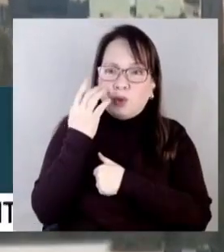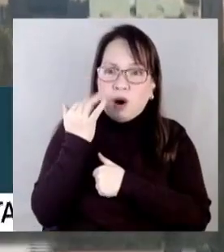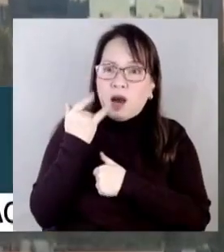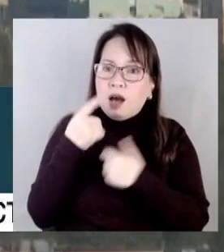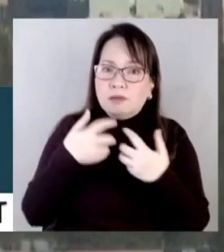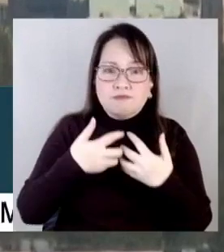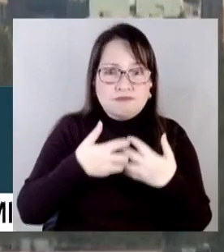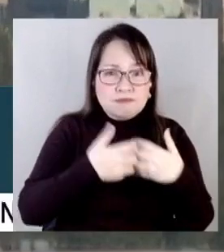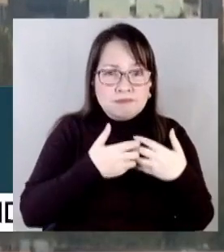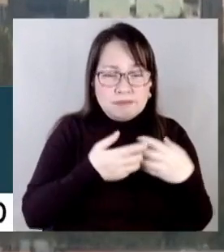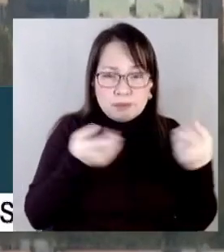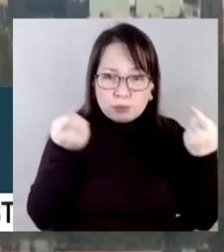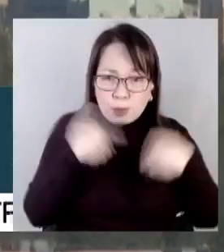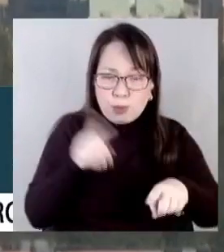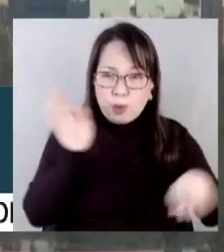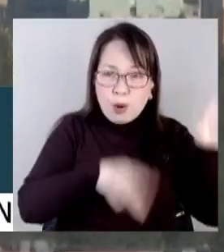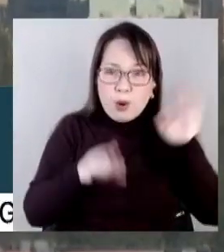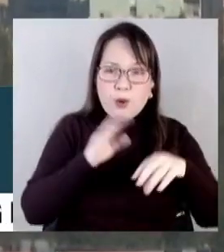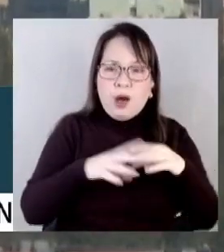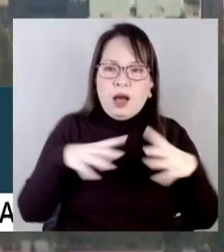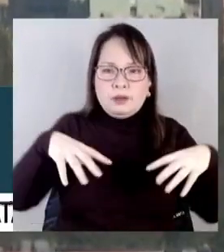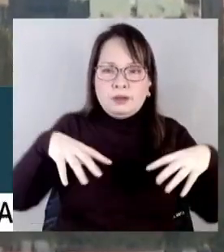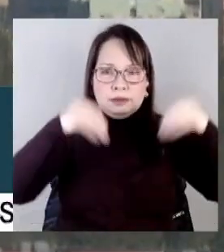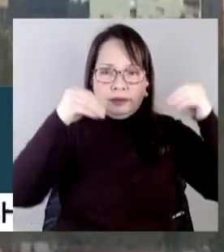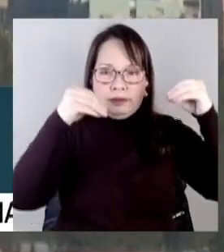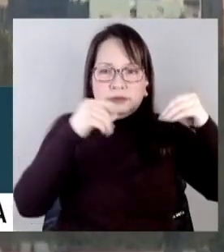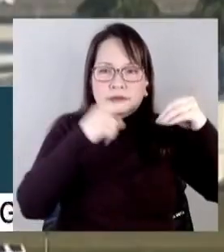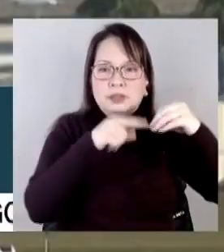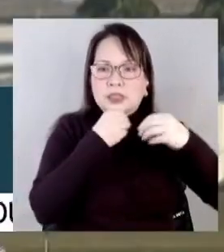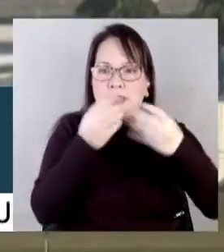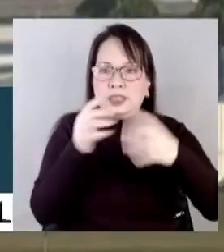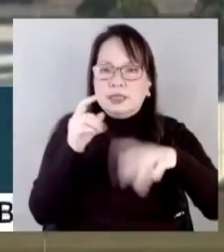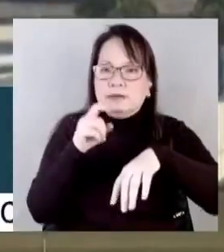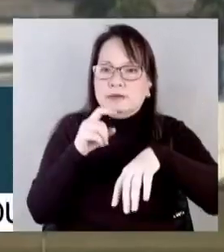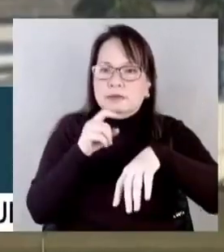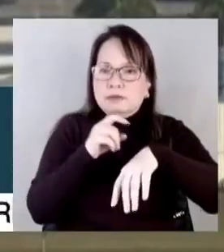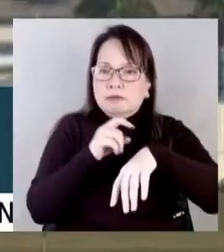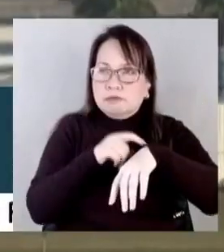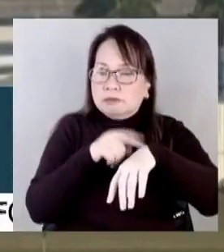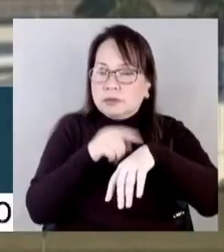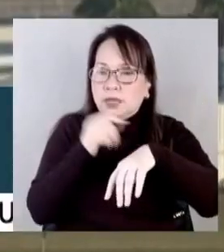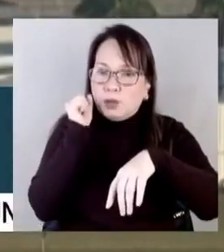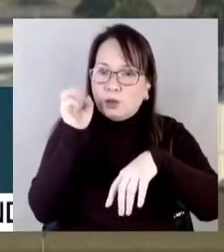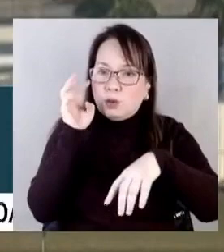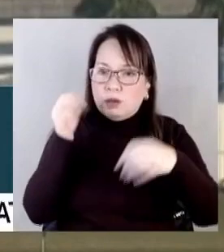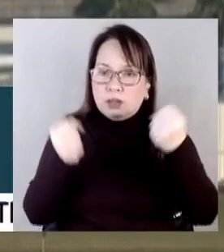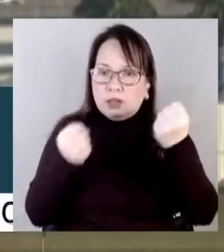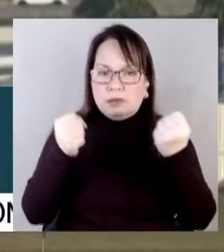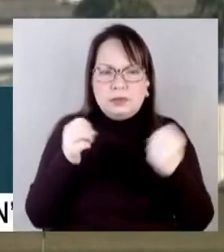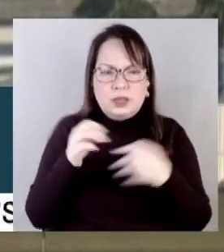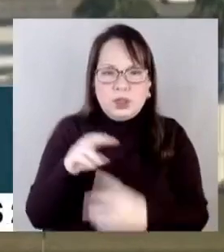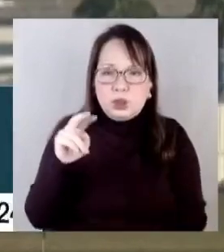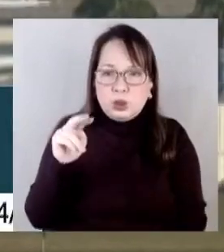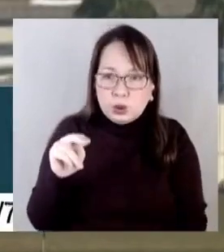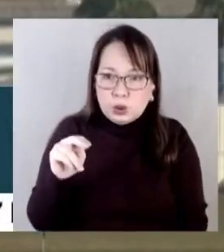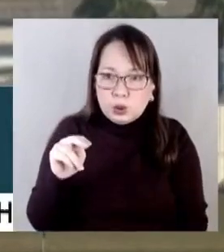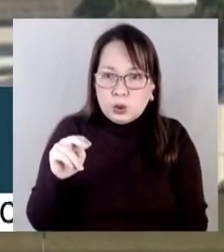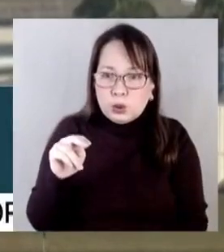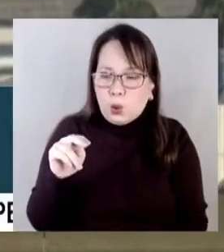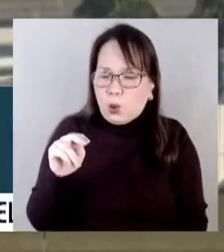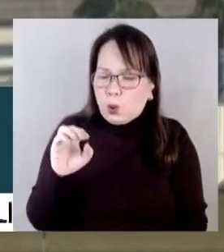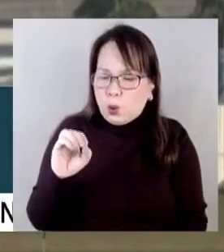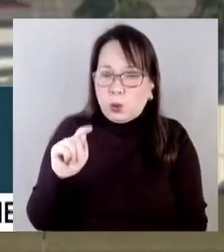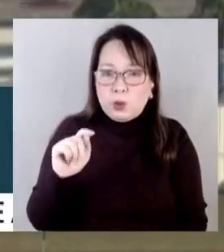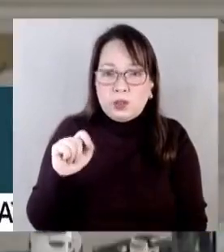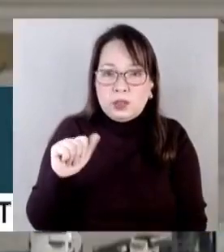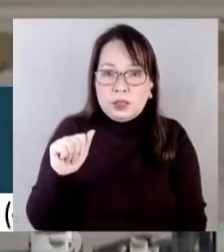an outage to a system the FAA uses to send real-time safety alerts to pilots called the NOTAM, or Notice to Air Mission Alerts,